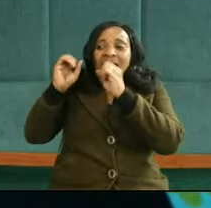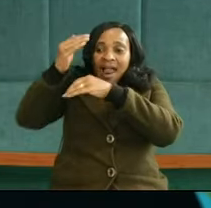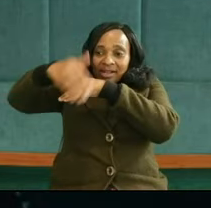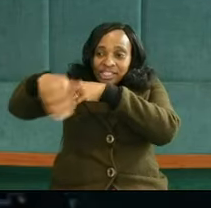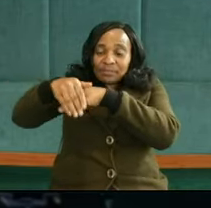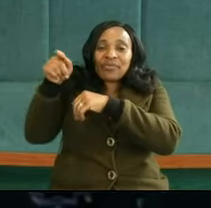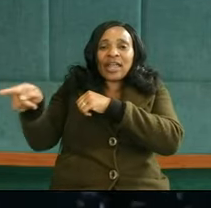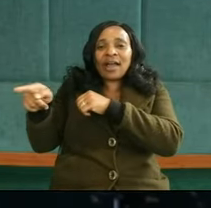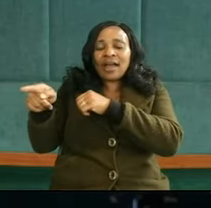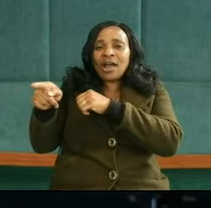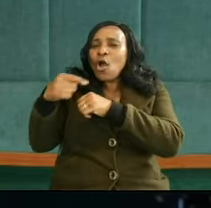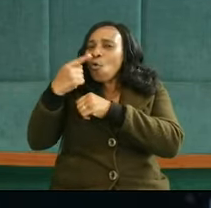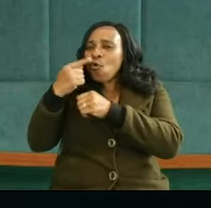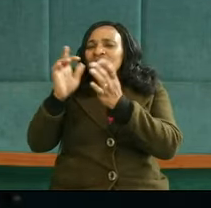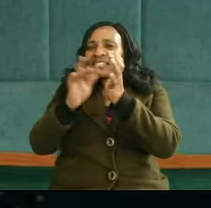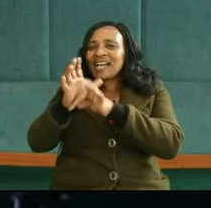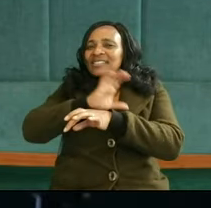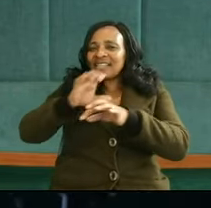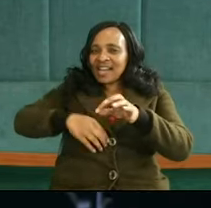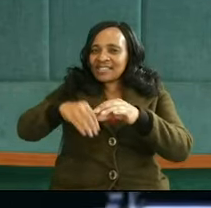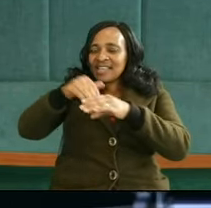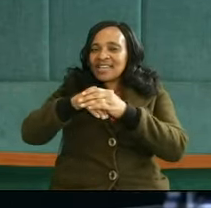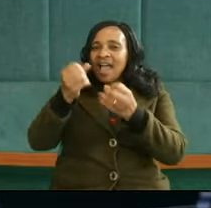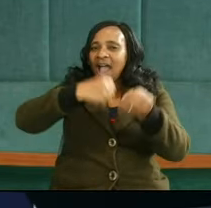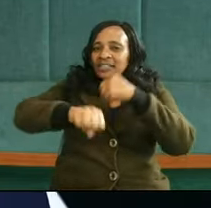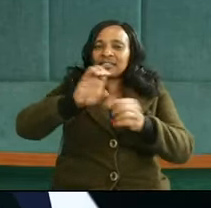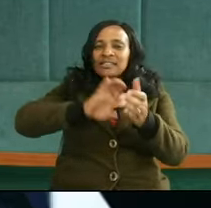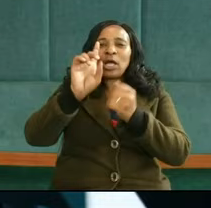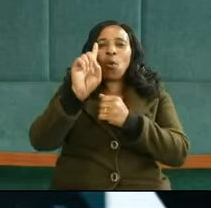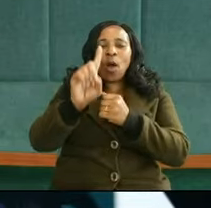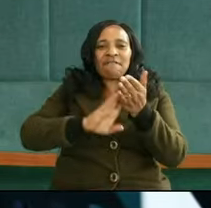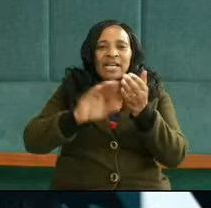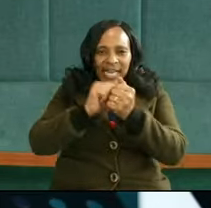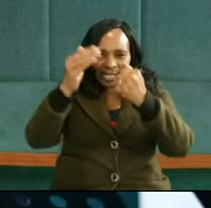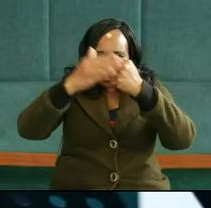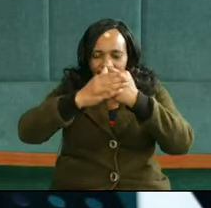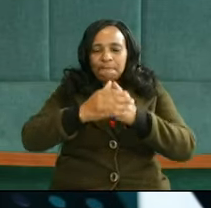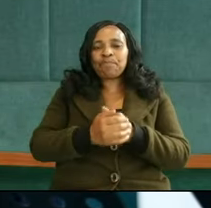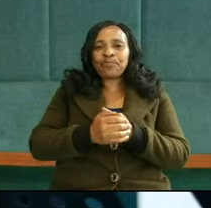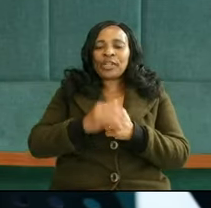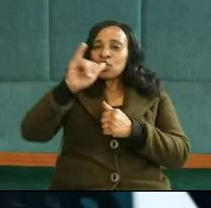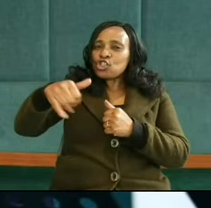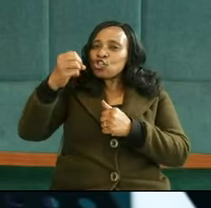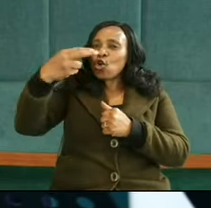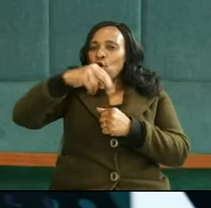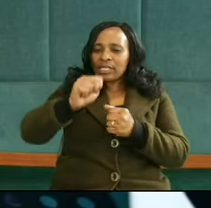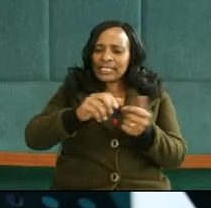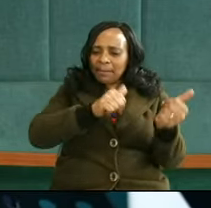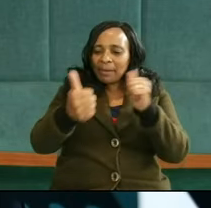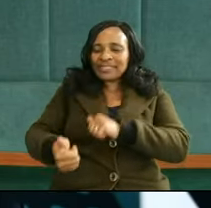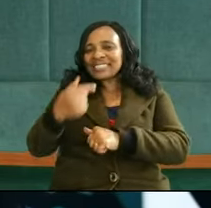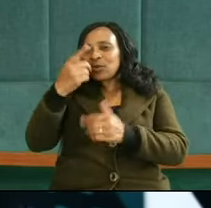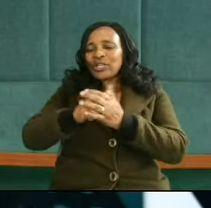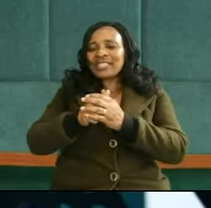lamb is Jesus Christ. In the book of Matthew chapter 1 and verse 19, John the Baptist will say,